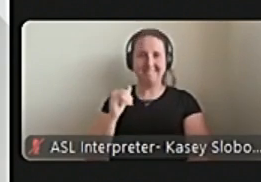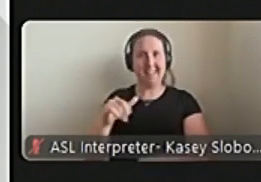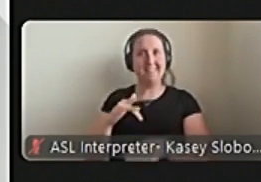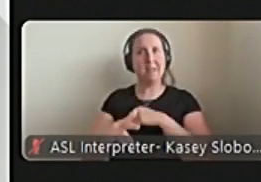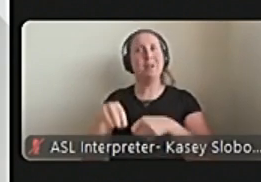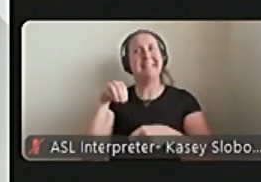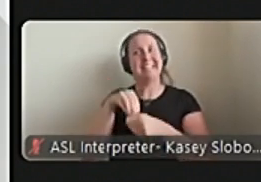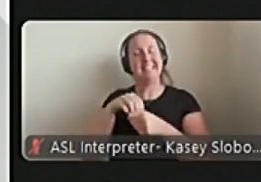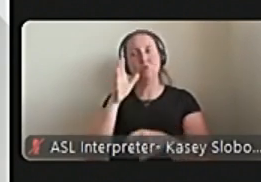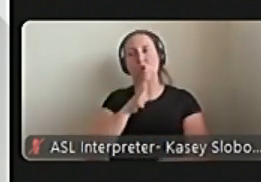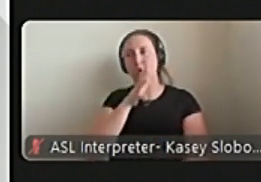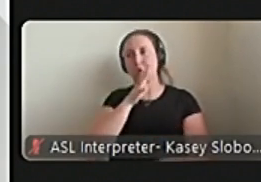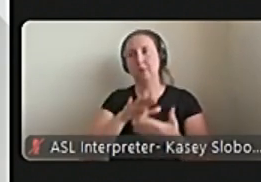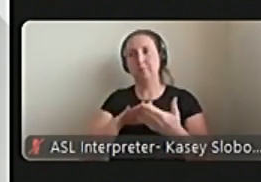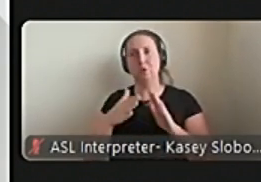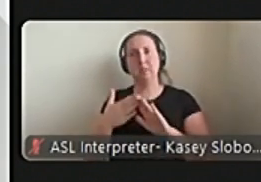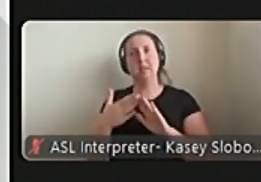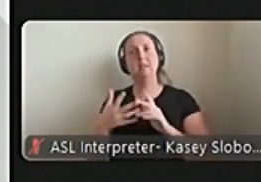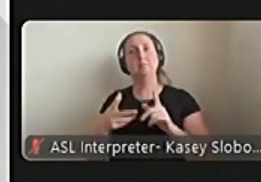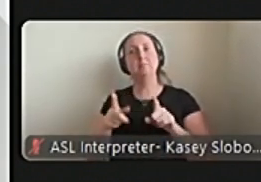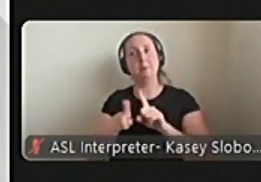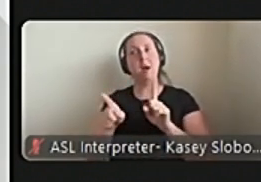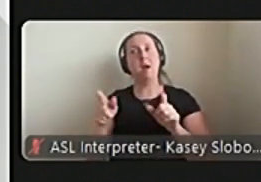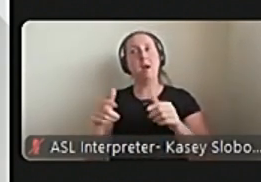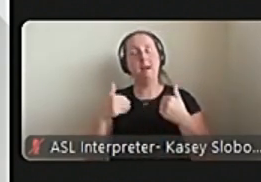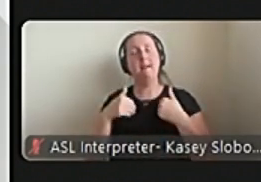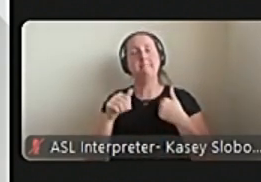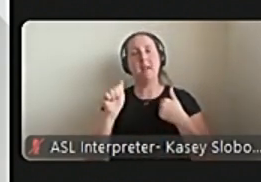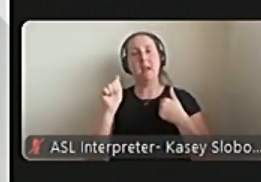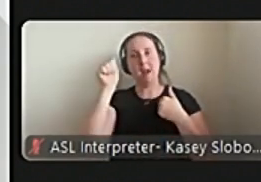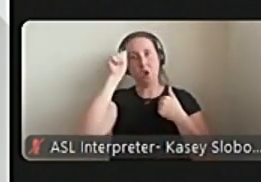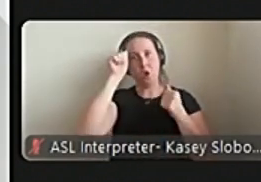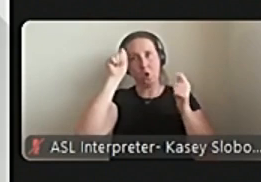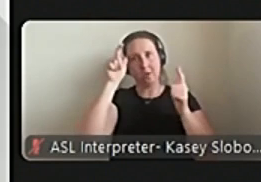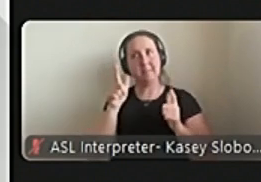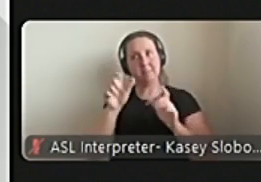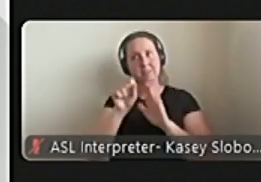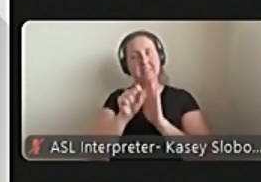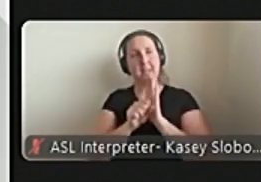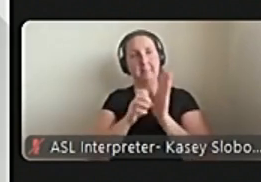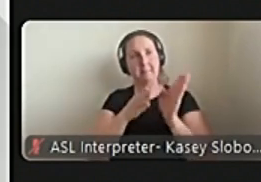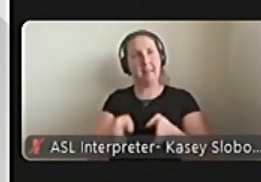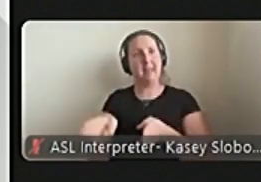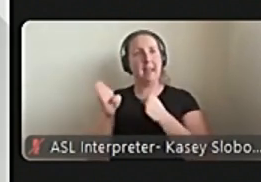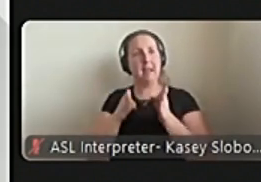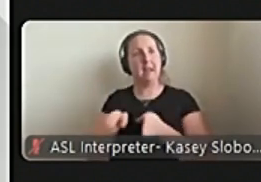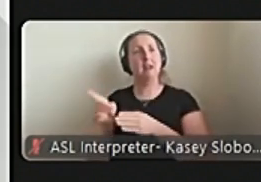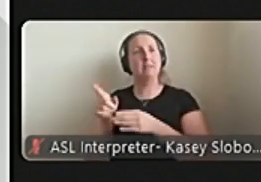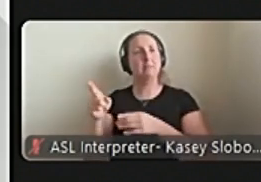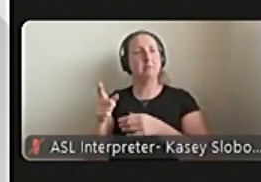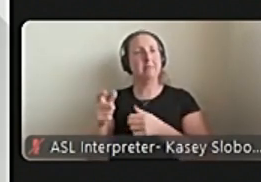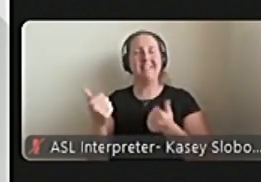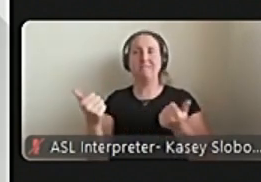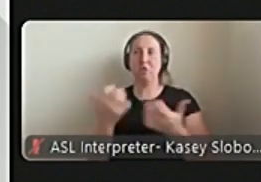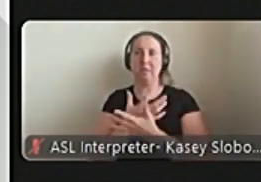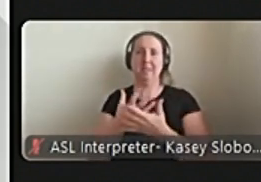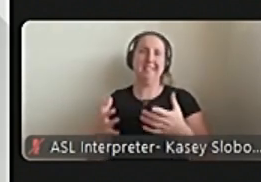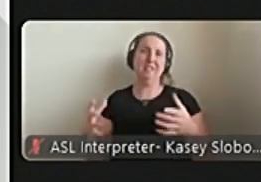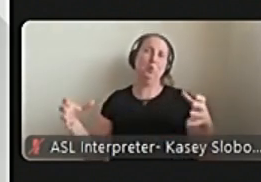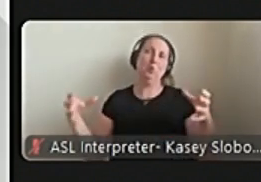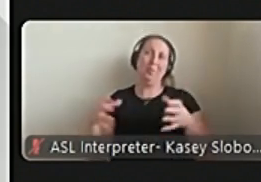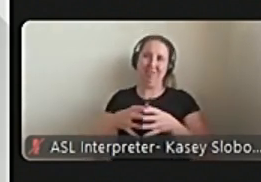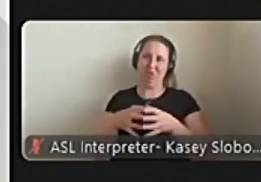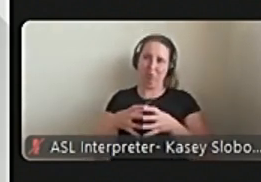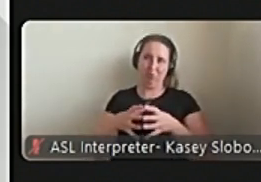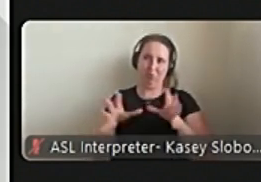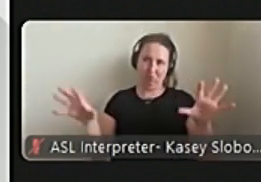with this Alzheimer's state plan, that's where we're really starting to see these things come together. And so hopefully, you